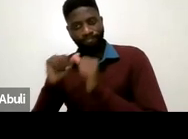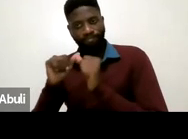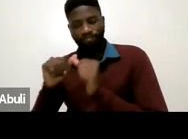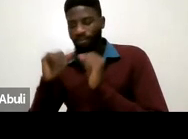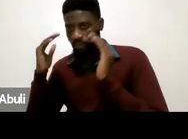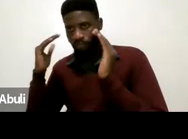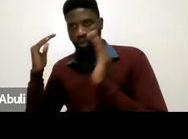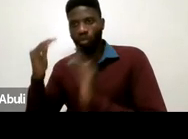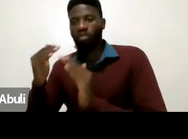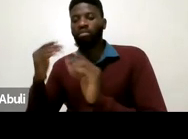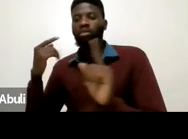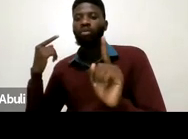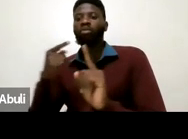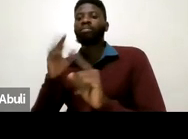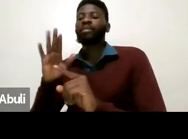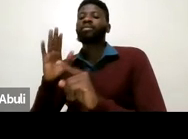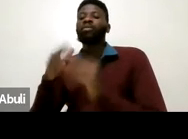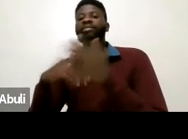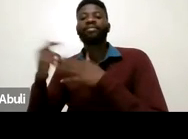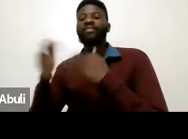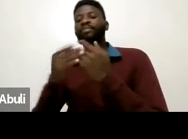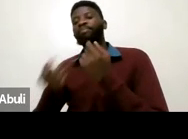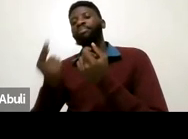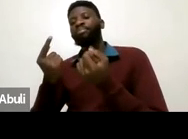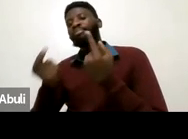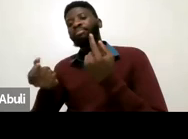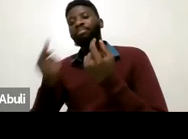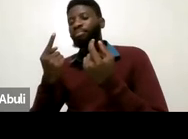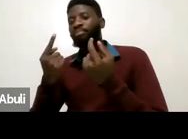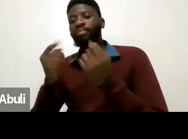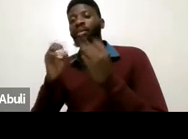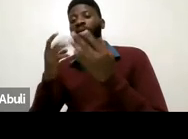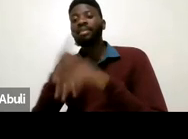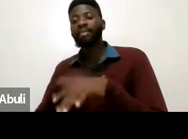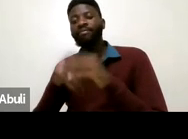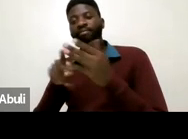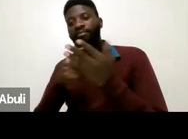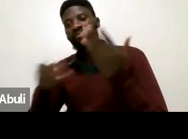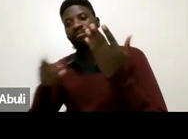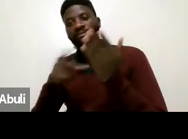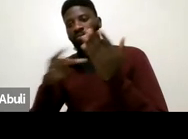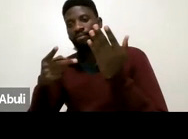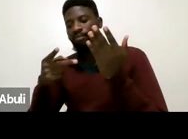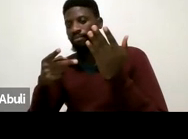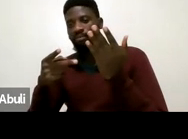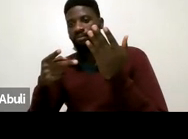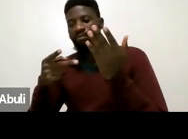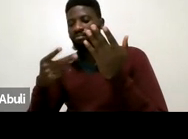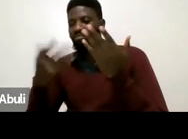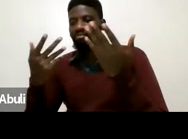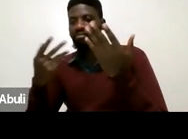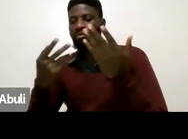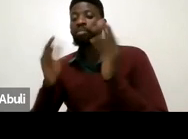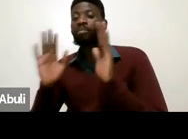focusing on your goals. Regardless of what happens, it doesn't matter how many times you fall down, but it matters a lot how many times you wake up.